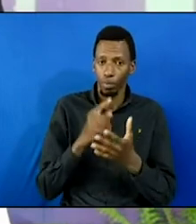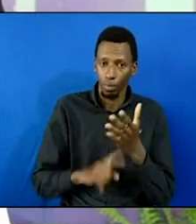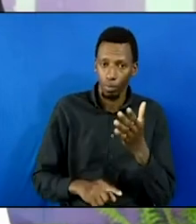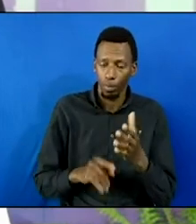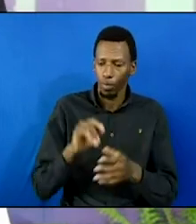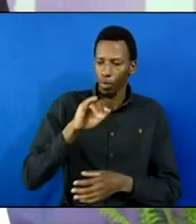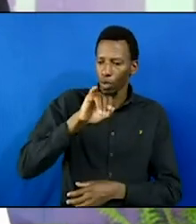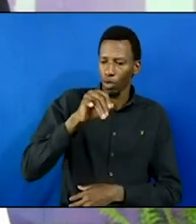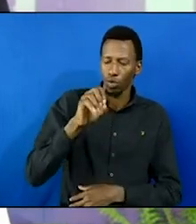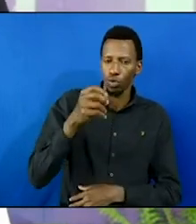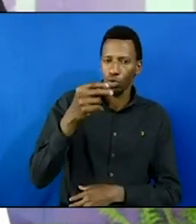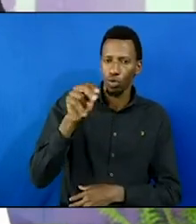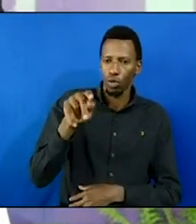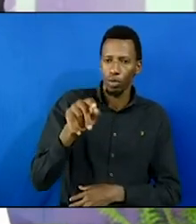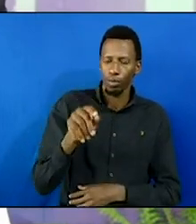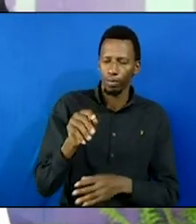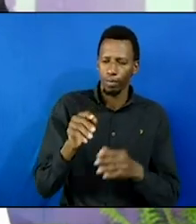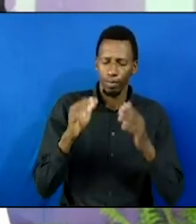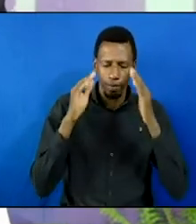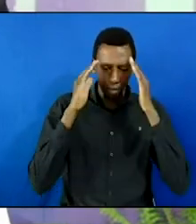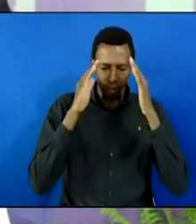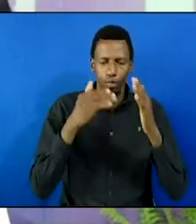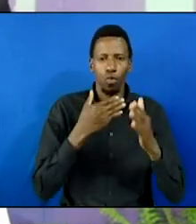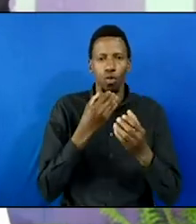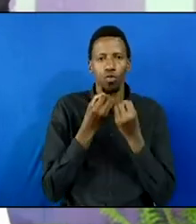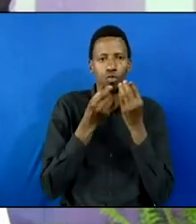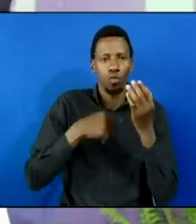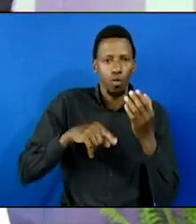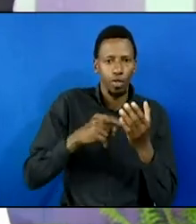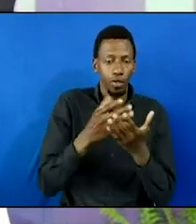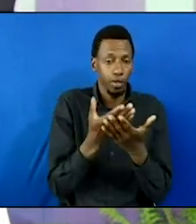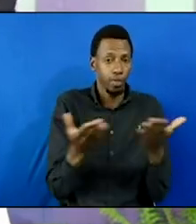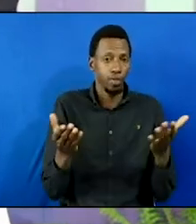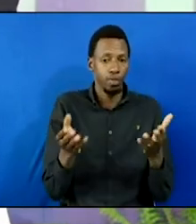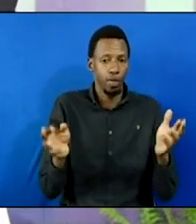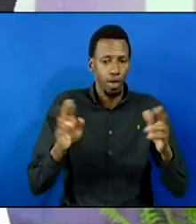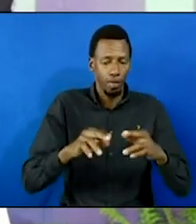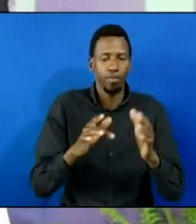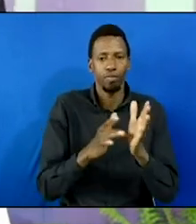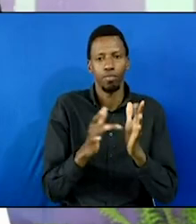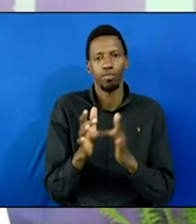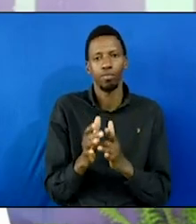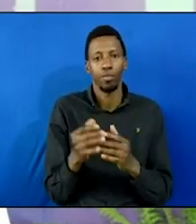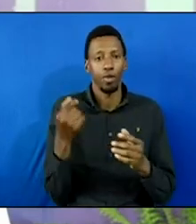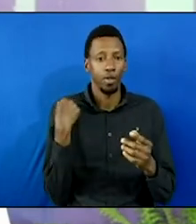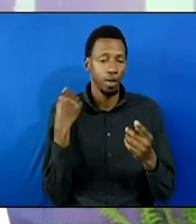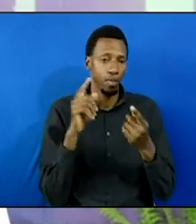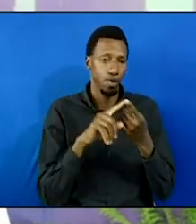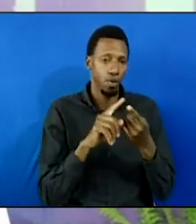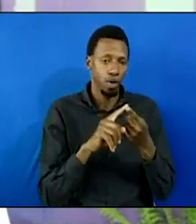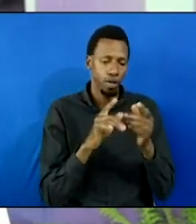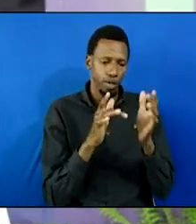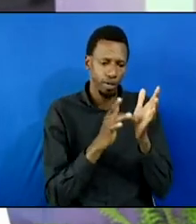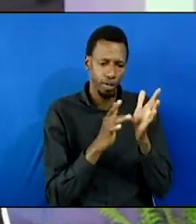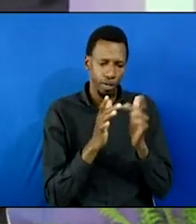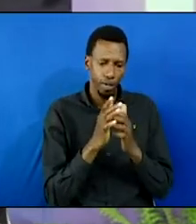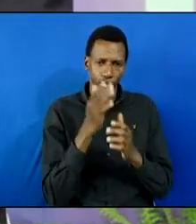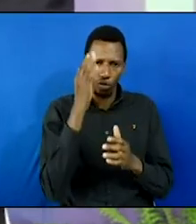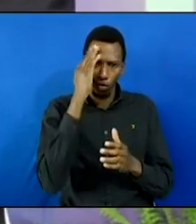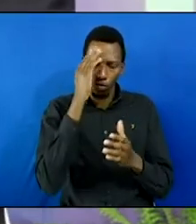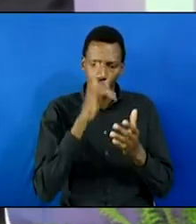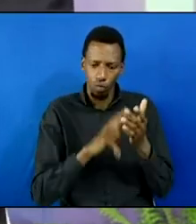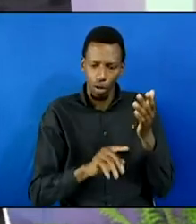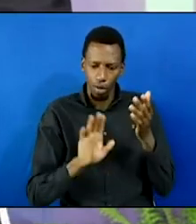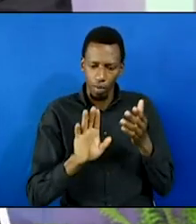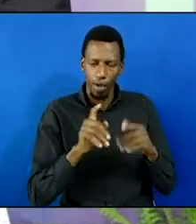is very keen to let us know that something was already happening to Jesus. Number one, Jesus knew that his